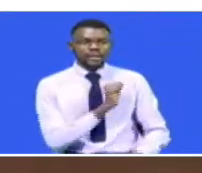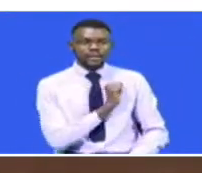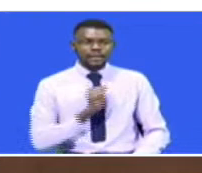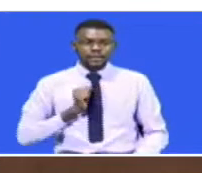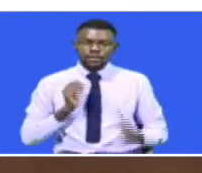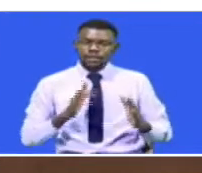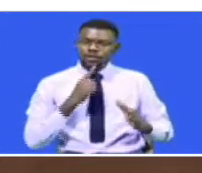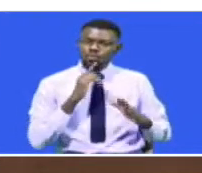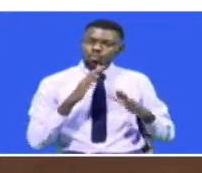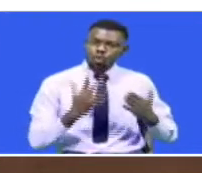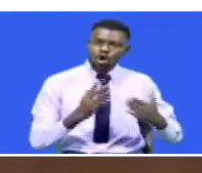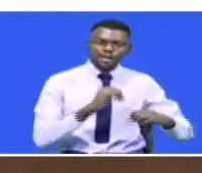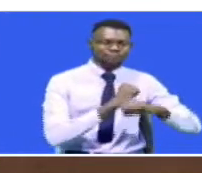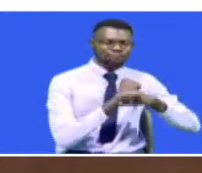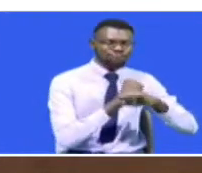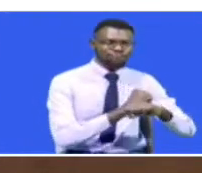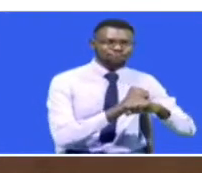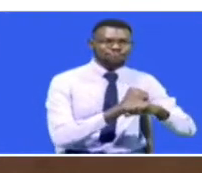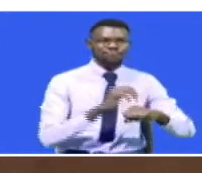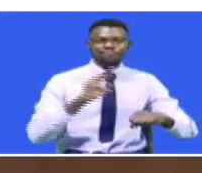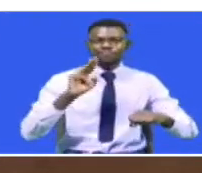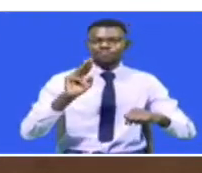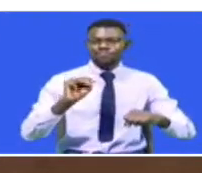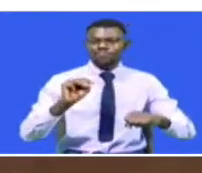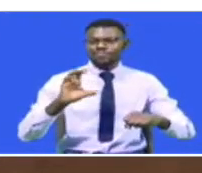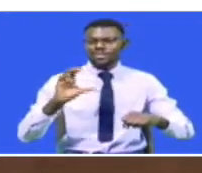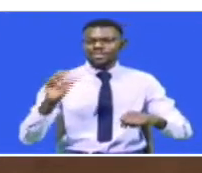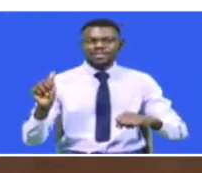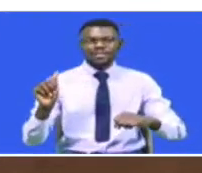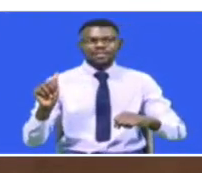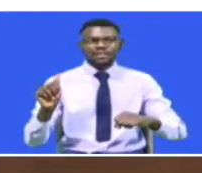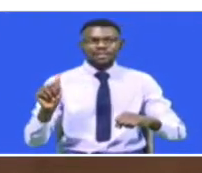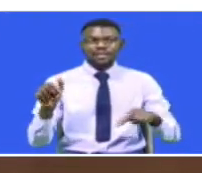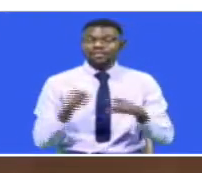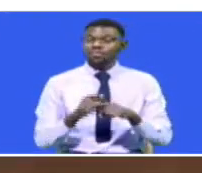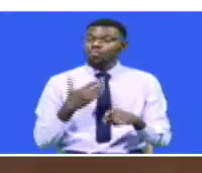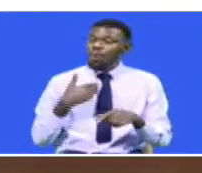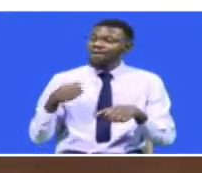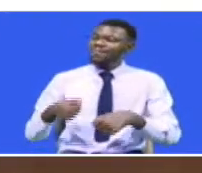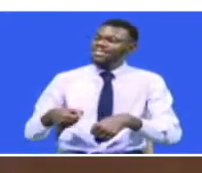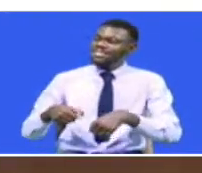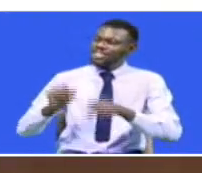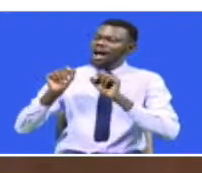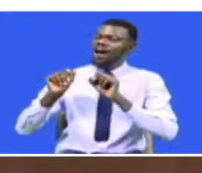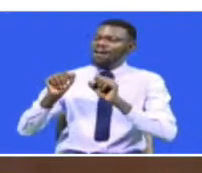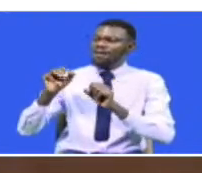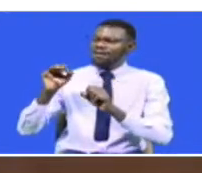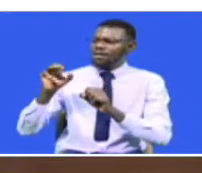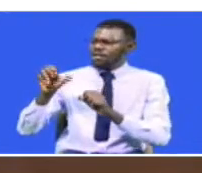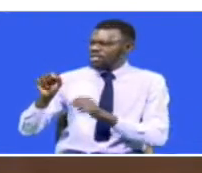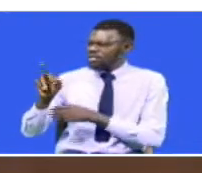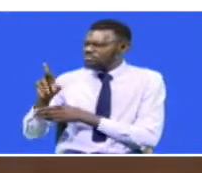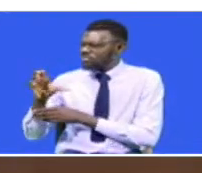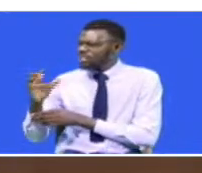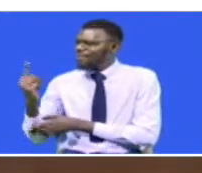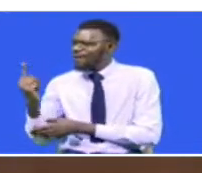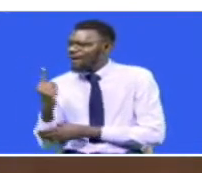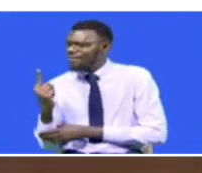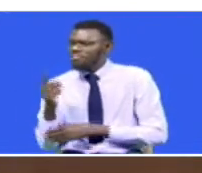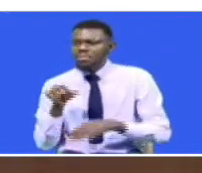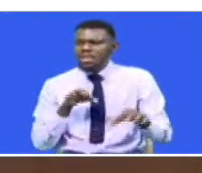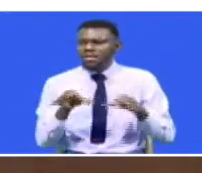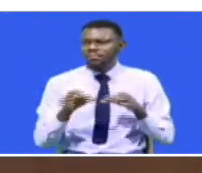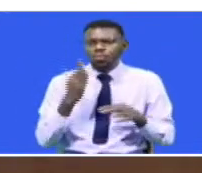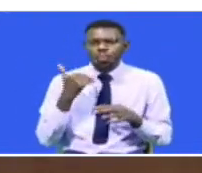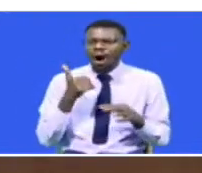defend MCAs, and they are threatening to summon SRC Chair Lynn Mengich to explain why the MCAs are being targeted.